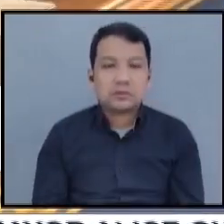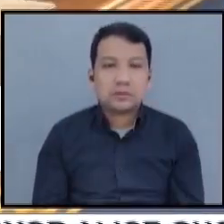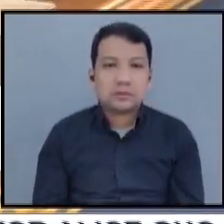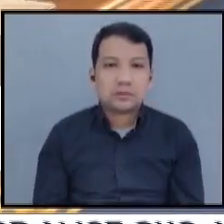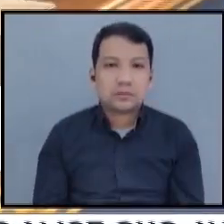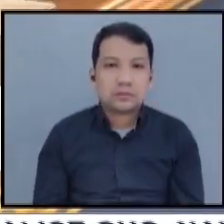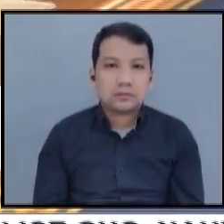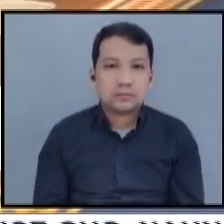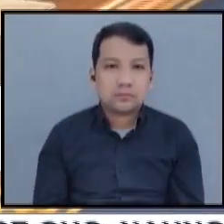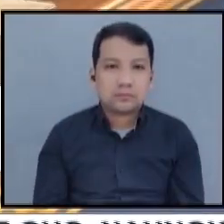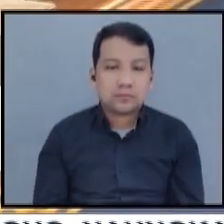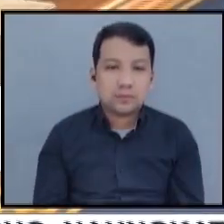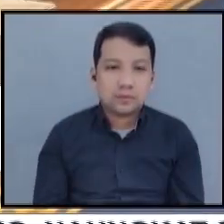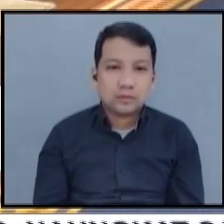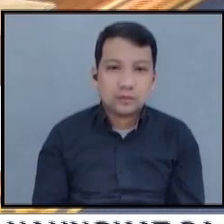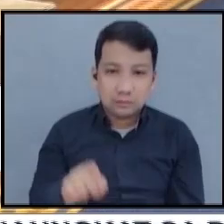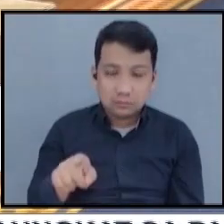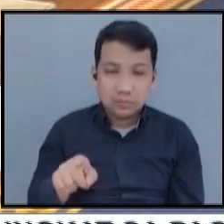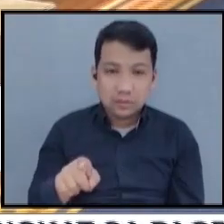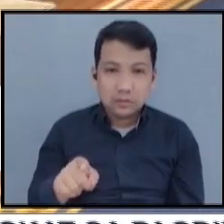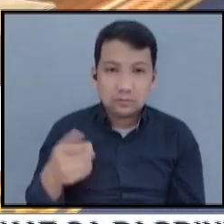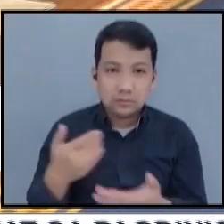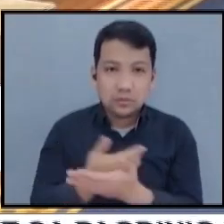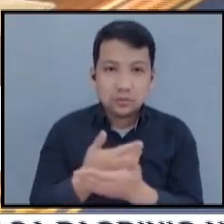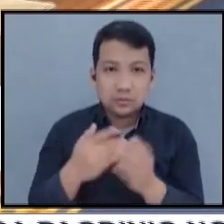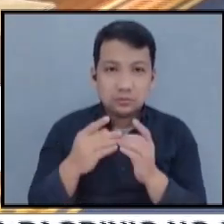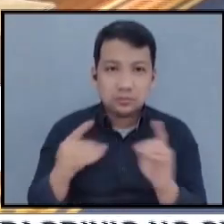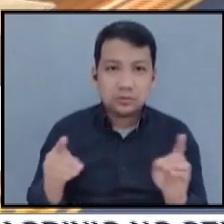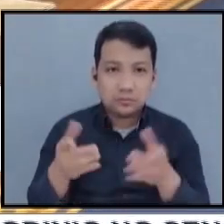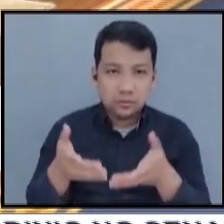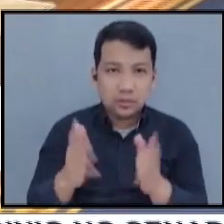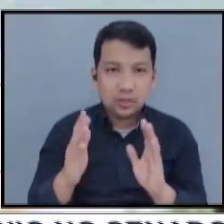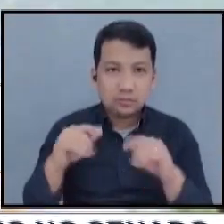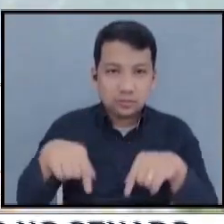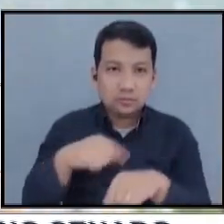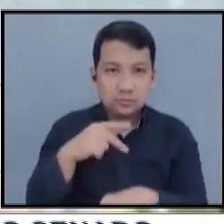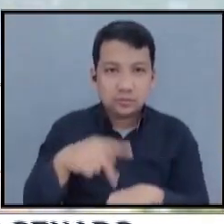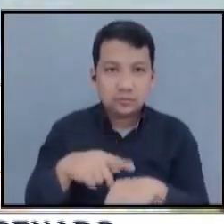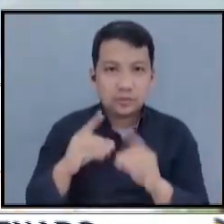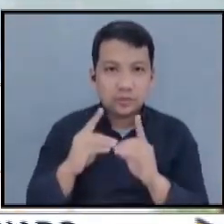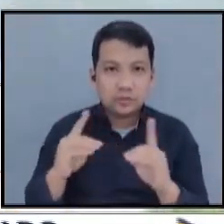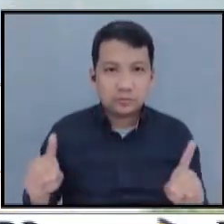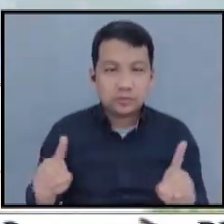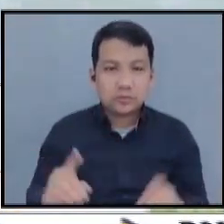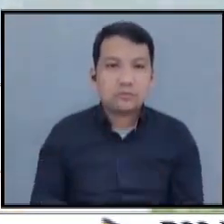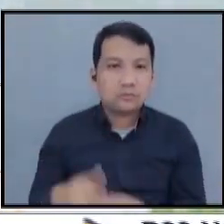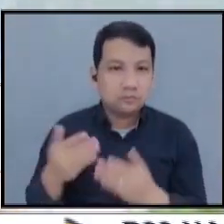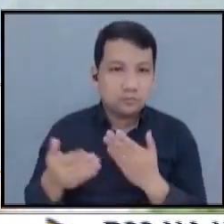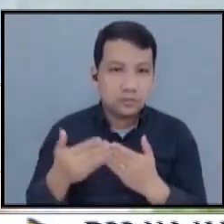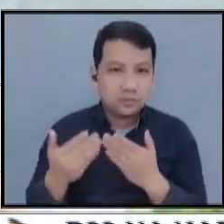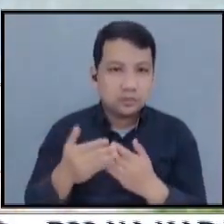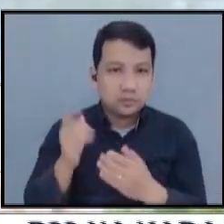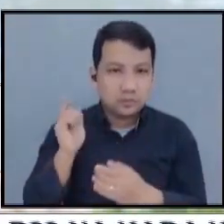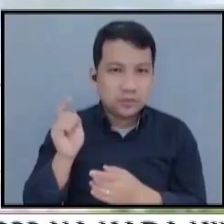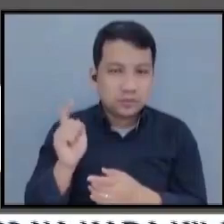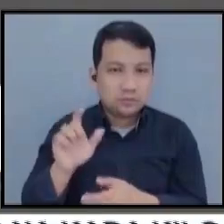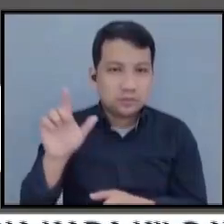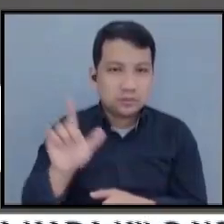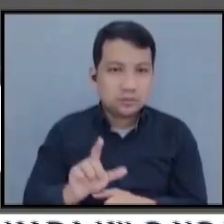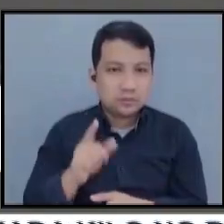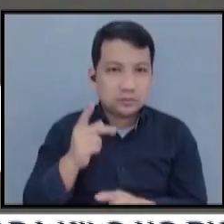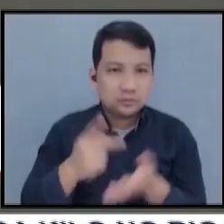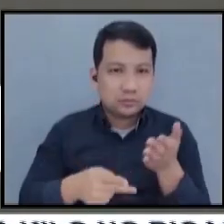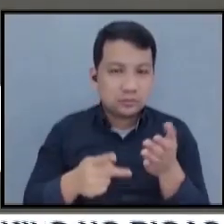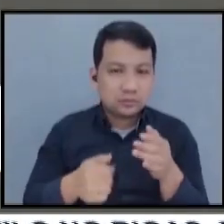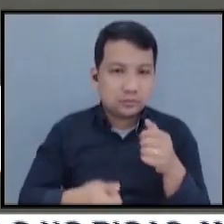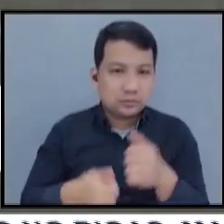Absolute Divorce Bill, papayagan na ang diborsyo sa bansa na inaasahang mas madali at mas murang paraan ng pagpapawalang bisa ng